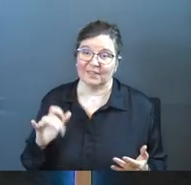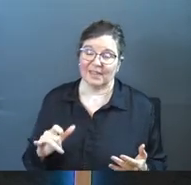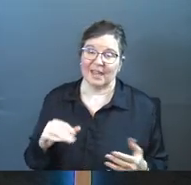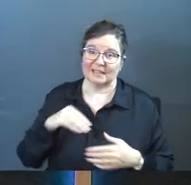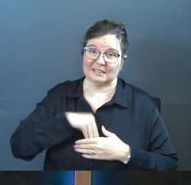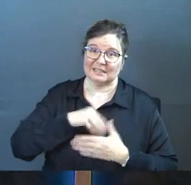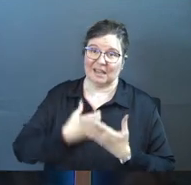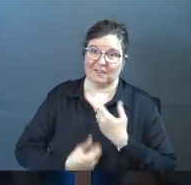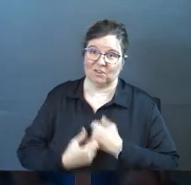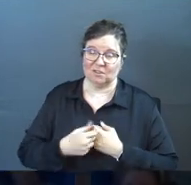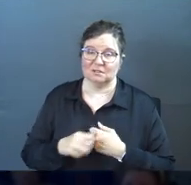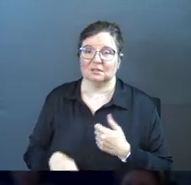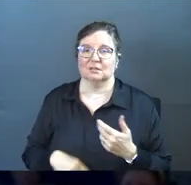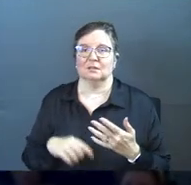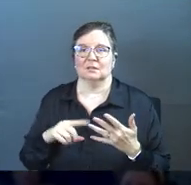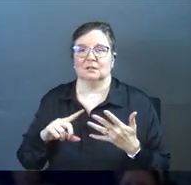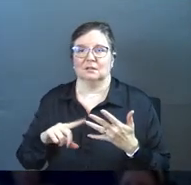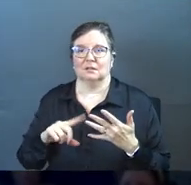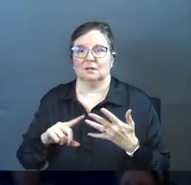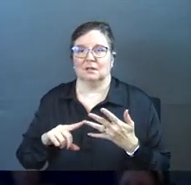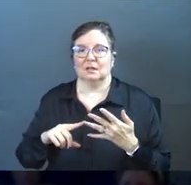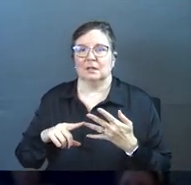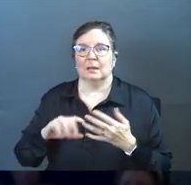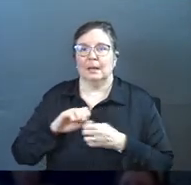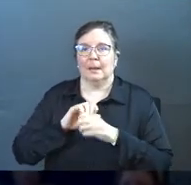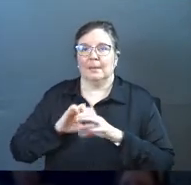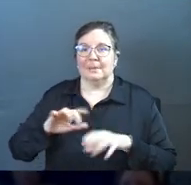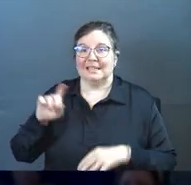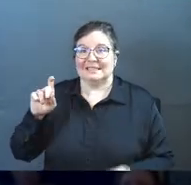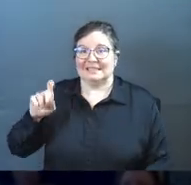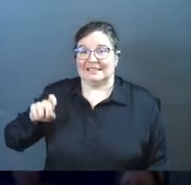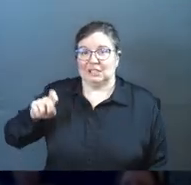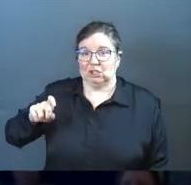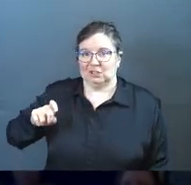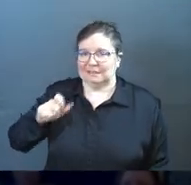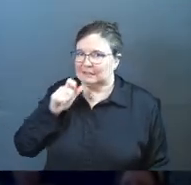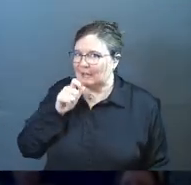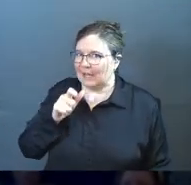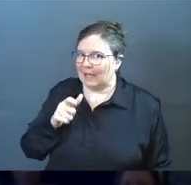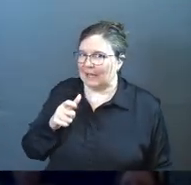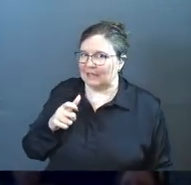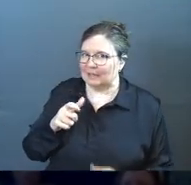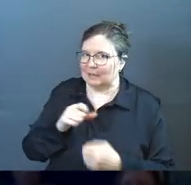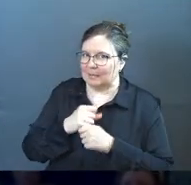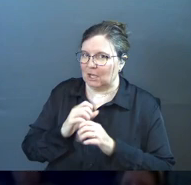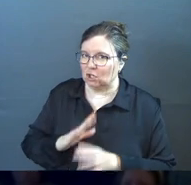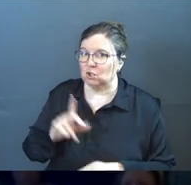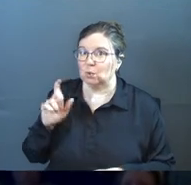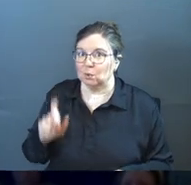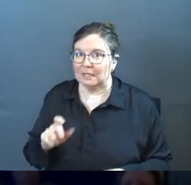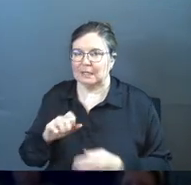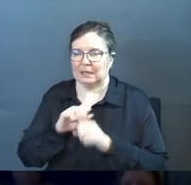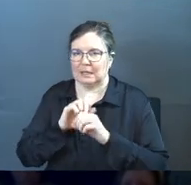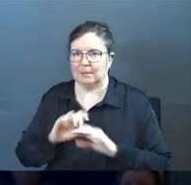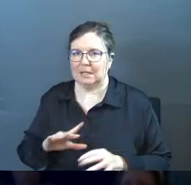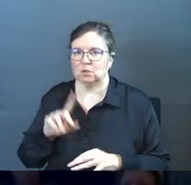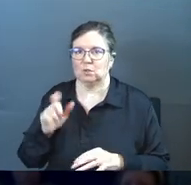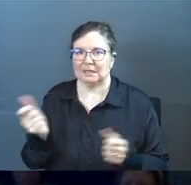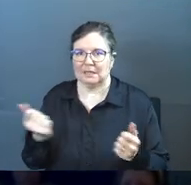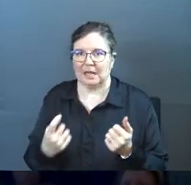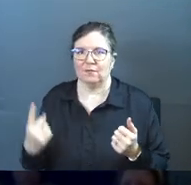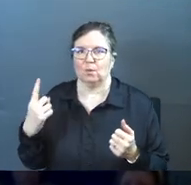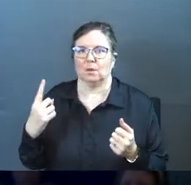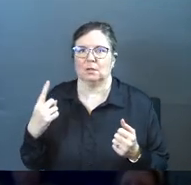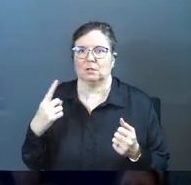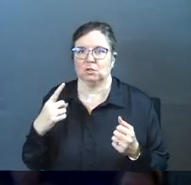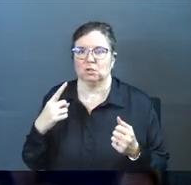the stuffers. Peace needers. I don't say peacemakers. Peace needers. You need there to be peace. You need